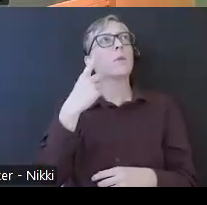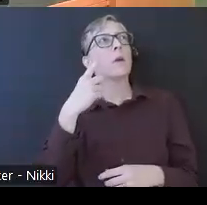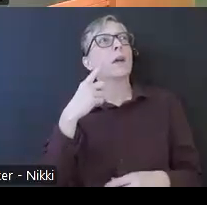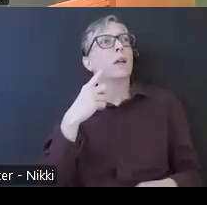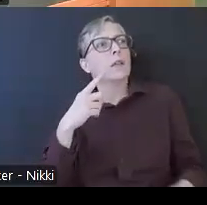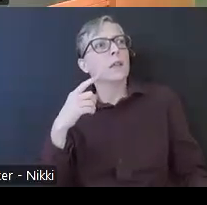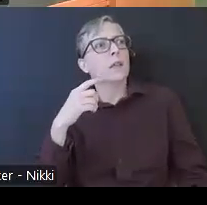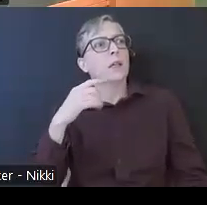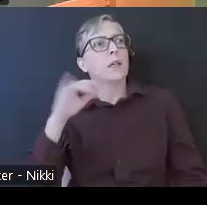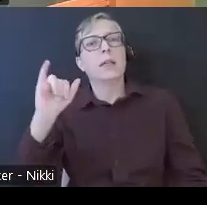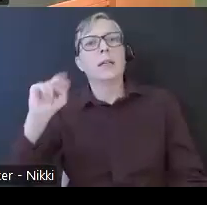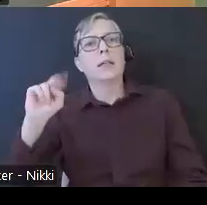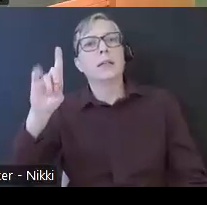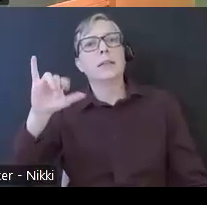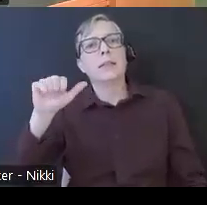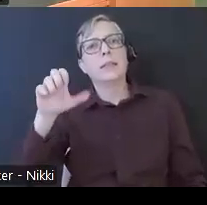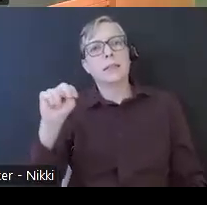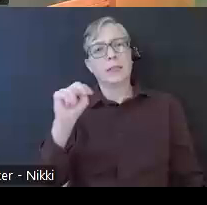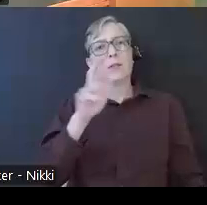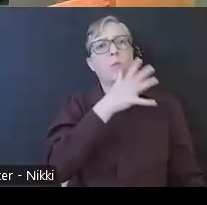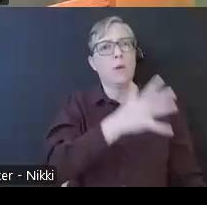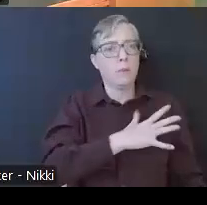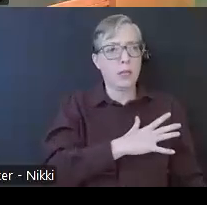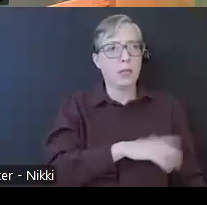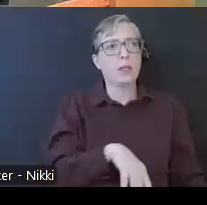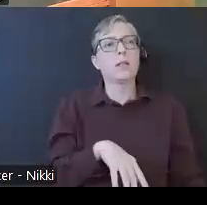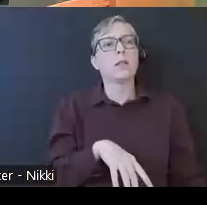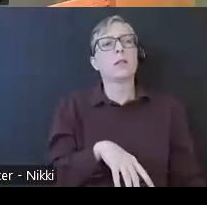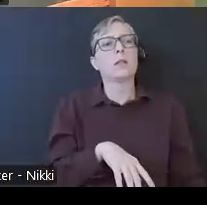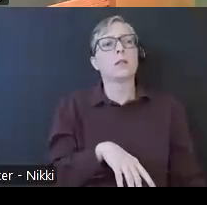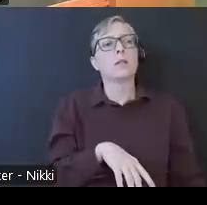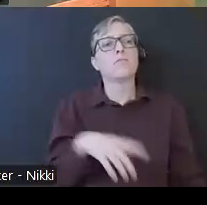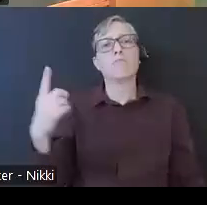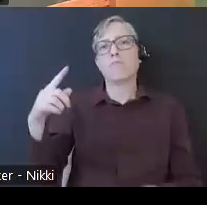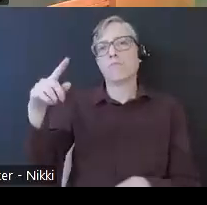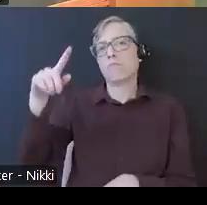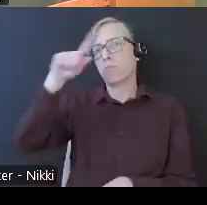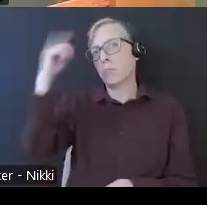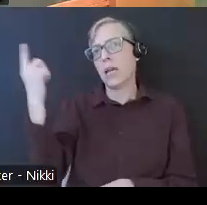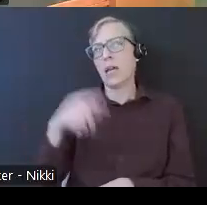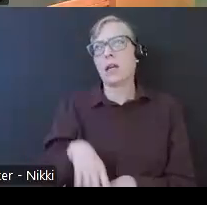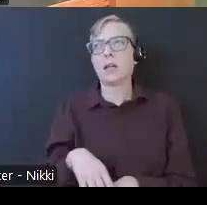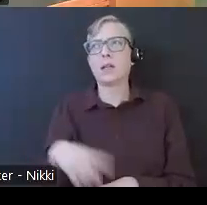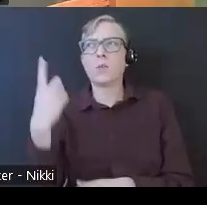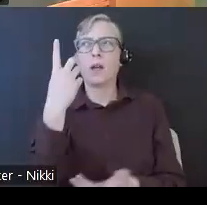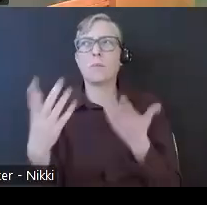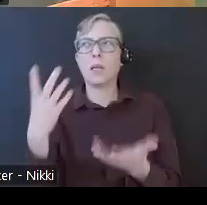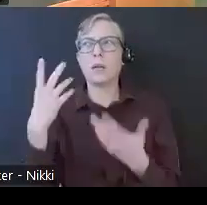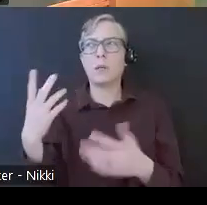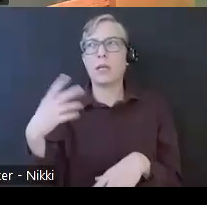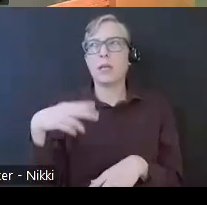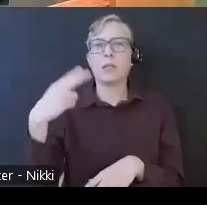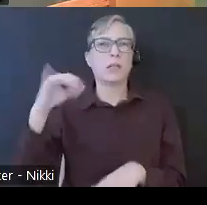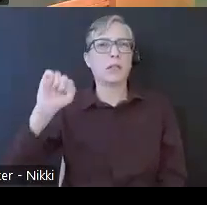Black, and I think the other 4 were white, I believe, or one might have been Hispanic. So you could say like